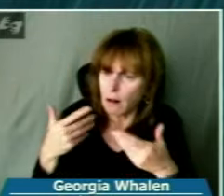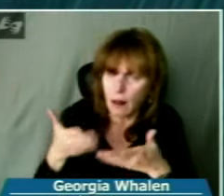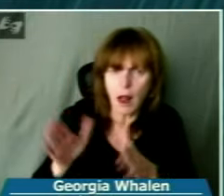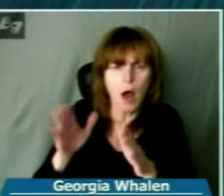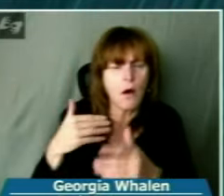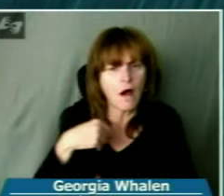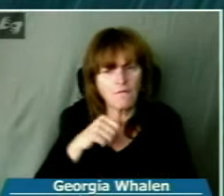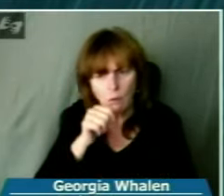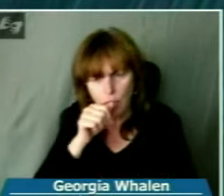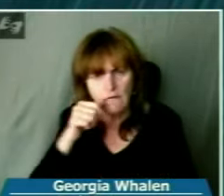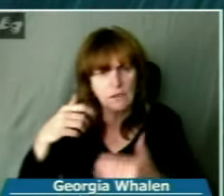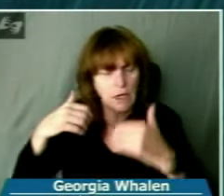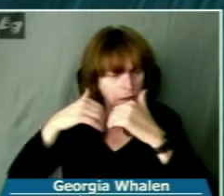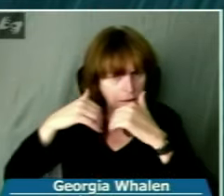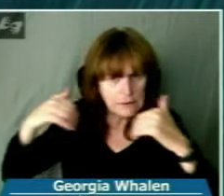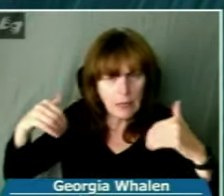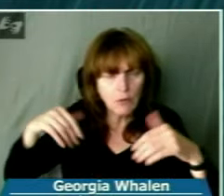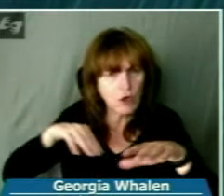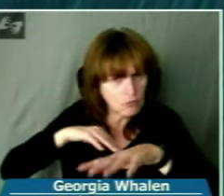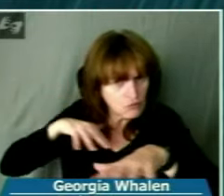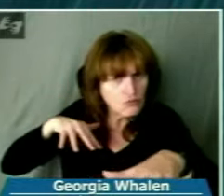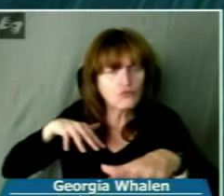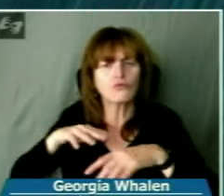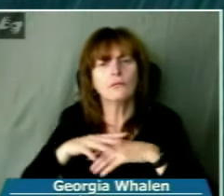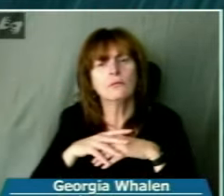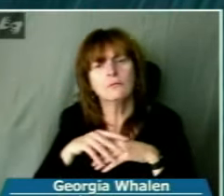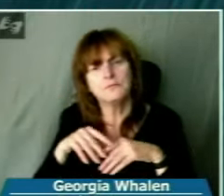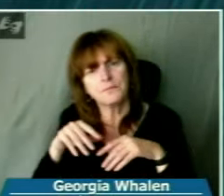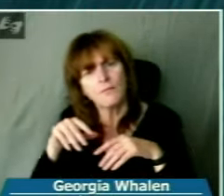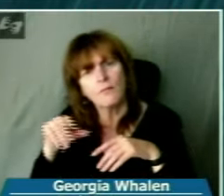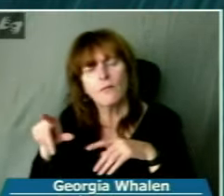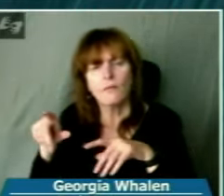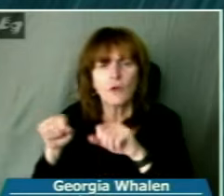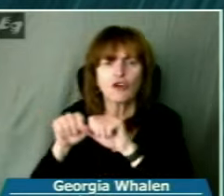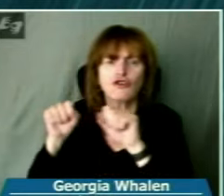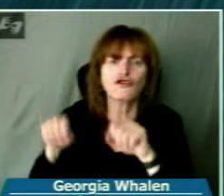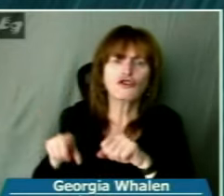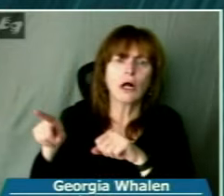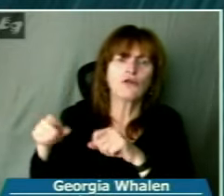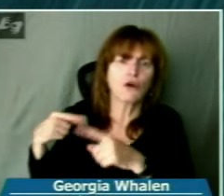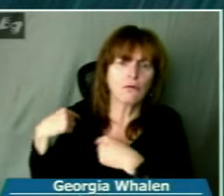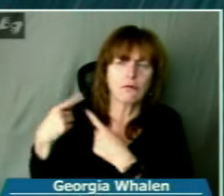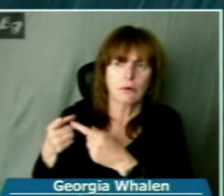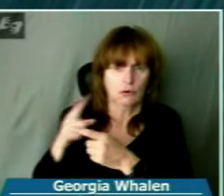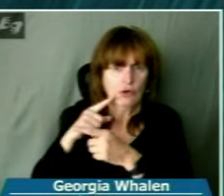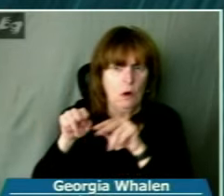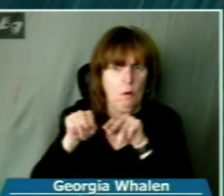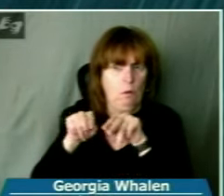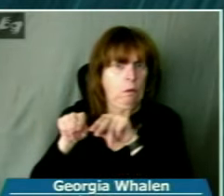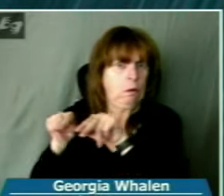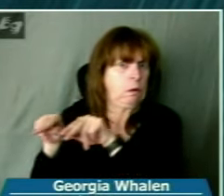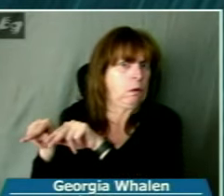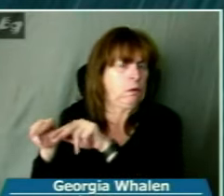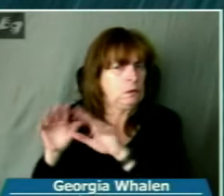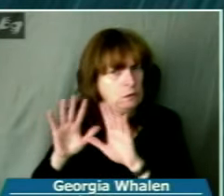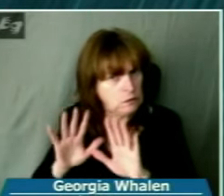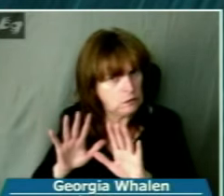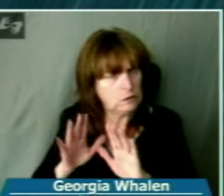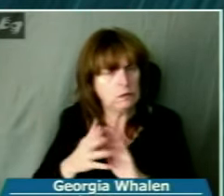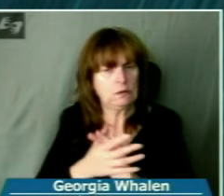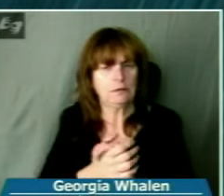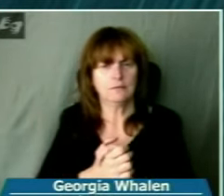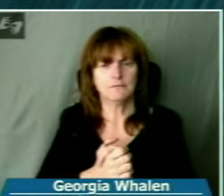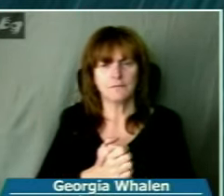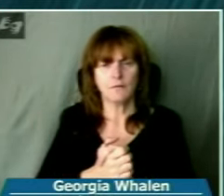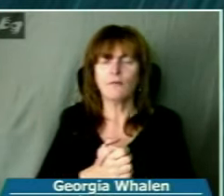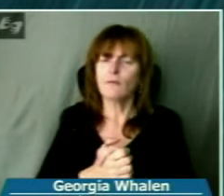faces that we experience in our regular shelter system day in and day out. Well, to follow up on that regarding First Ontario